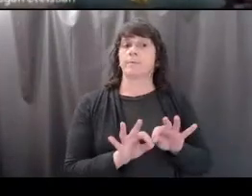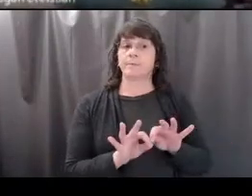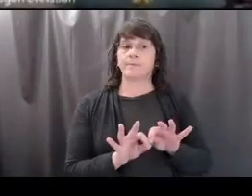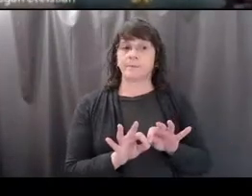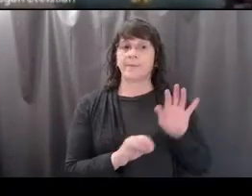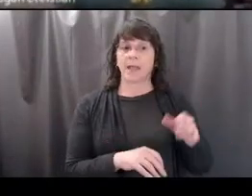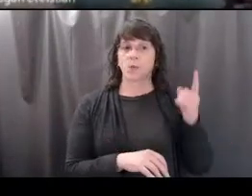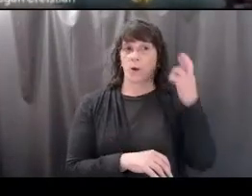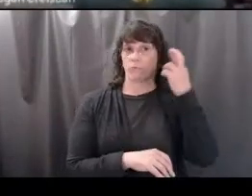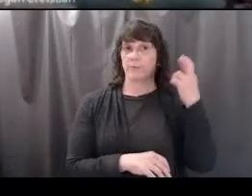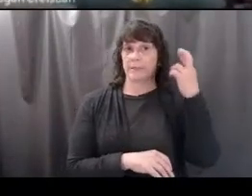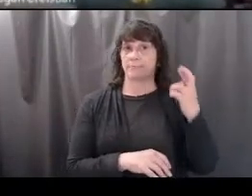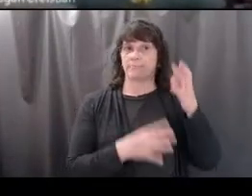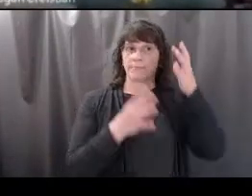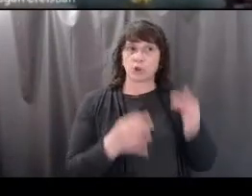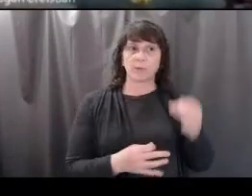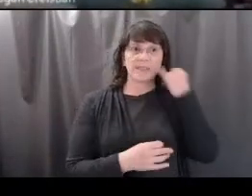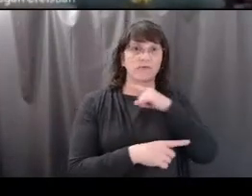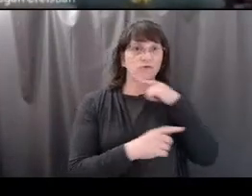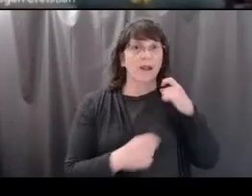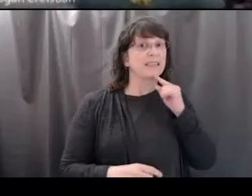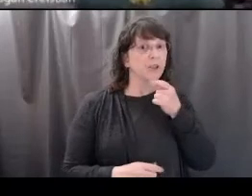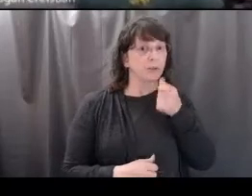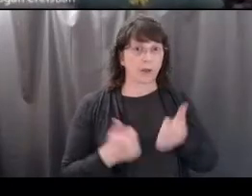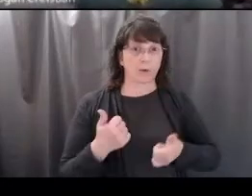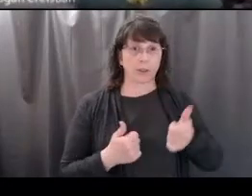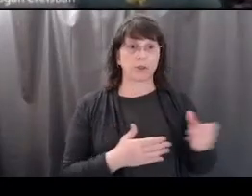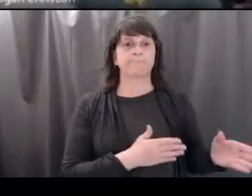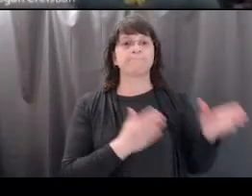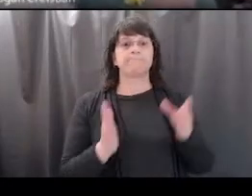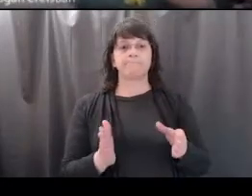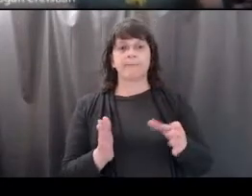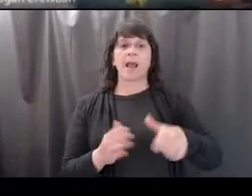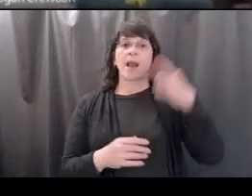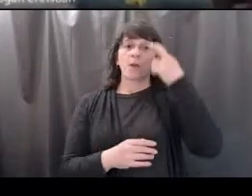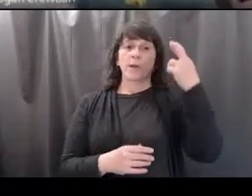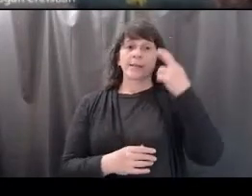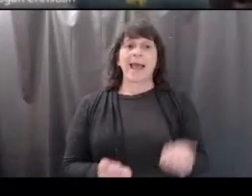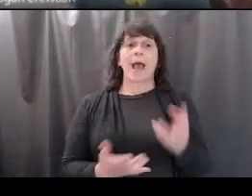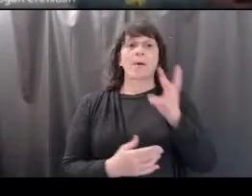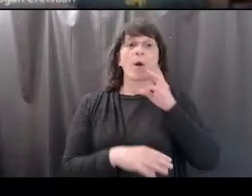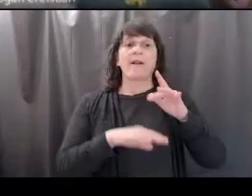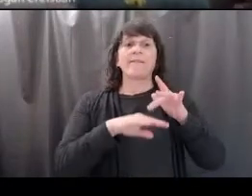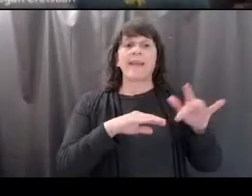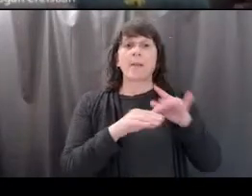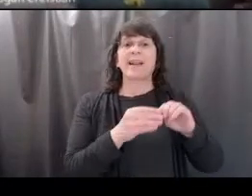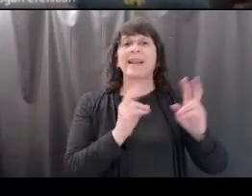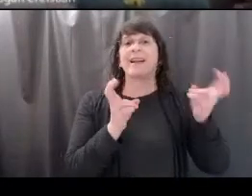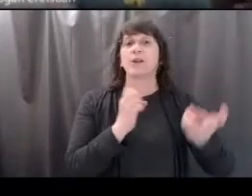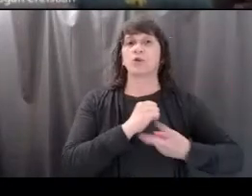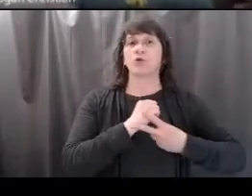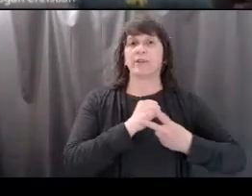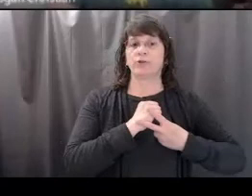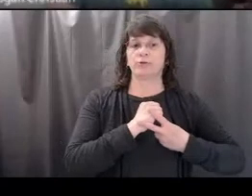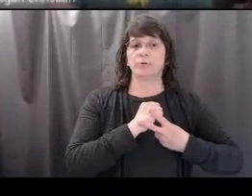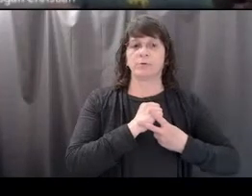one factor that determines how severe a drought will be. Another factor is how much water is available in storage.